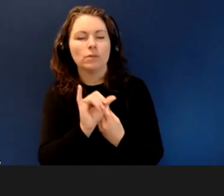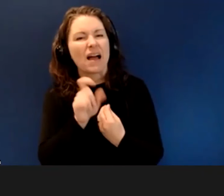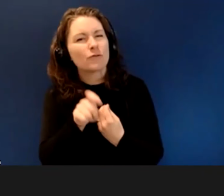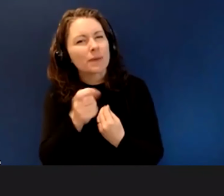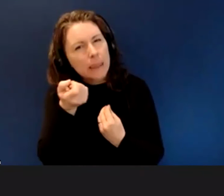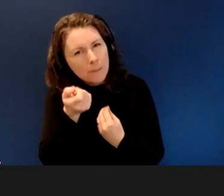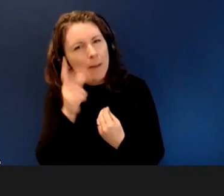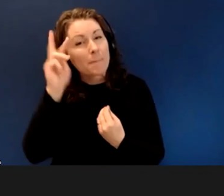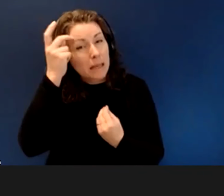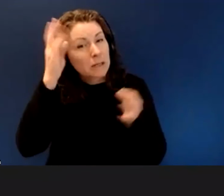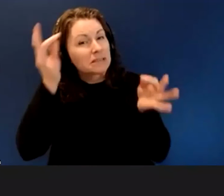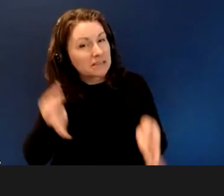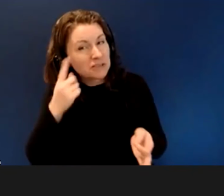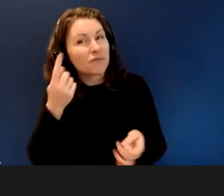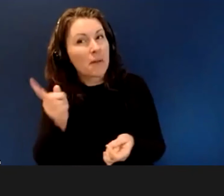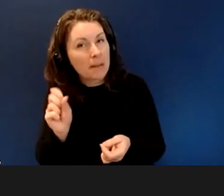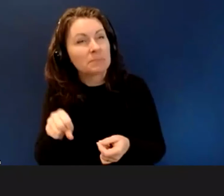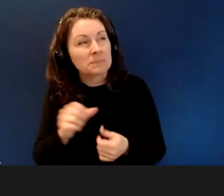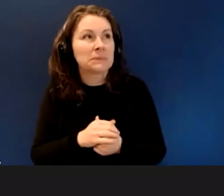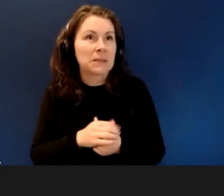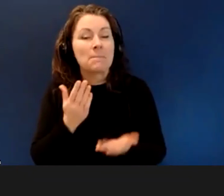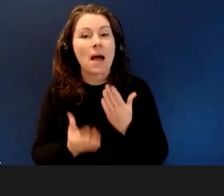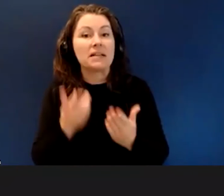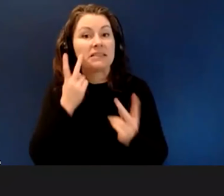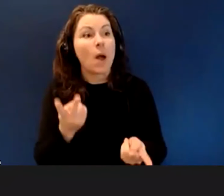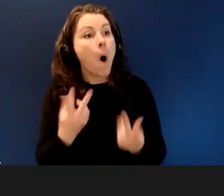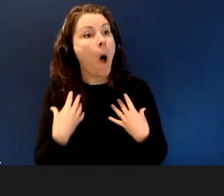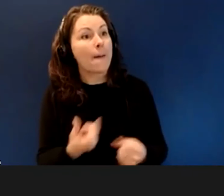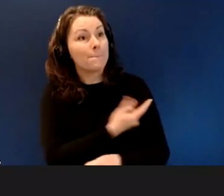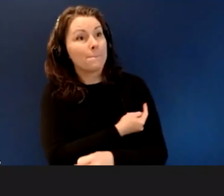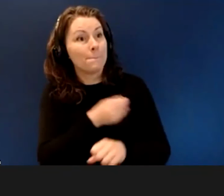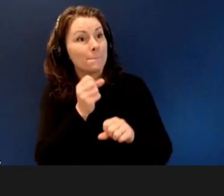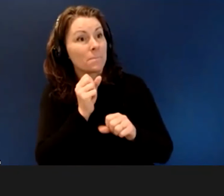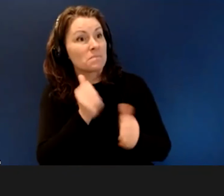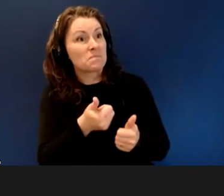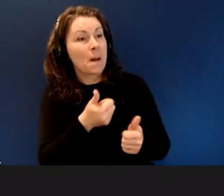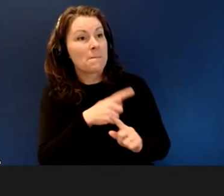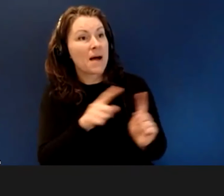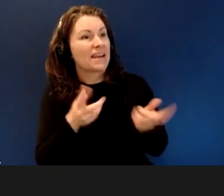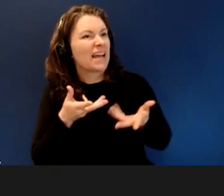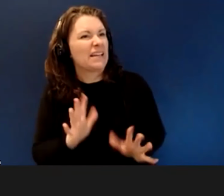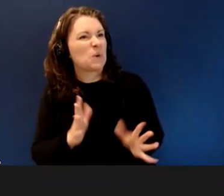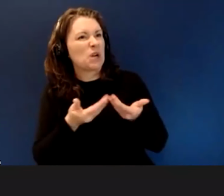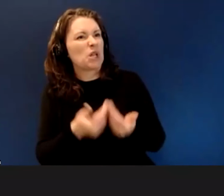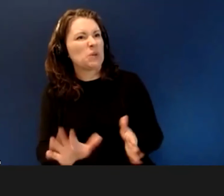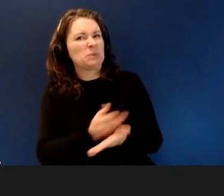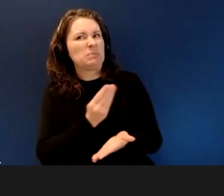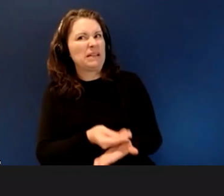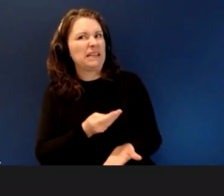bit of a political decision for them, because they may see the health benefit, but then also, they don't want to lose revenue